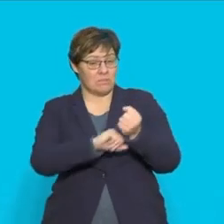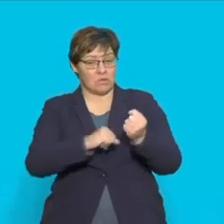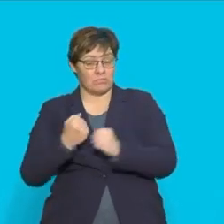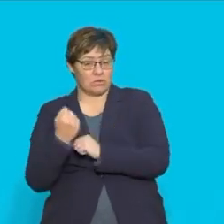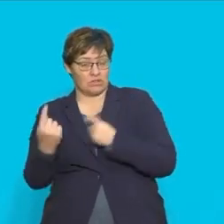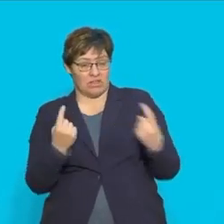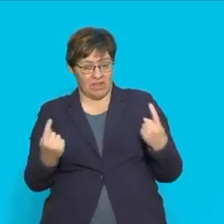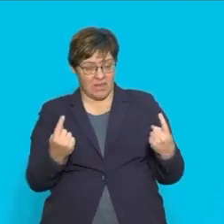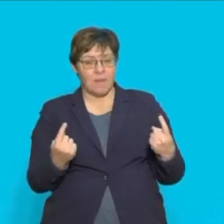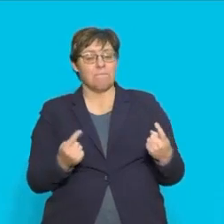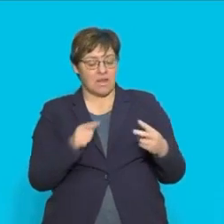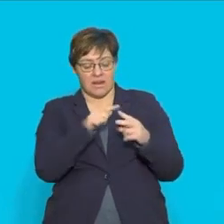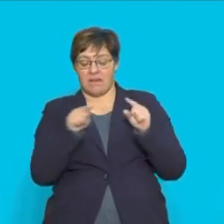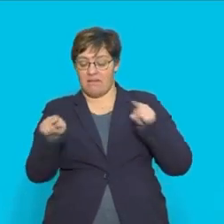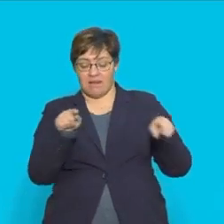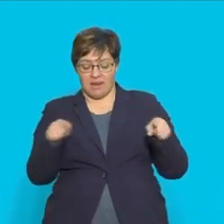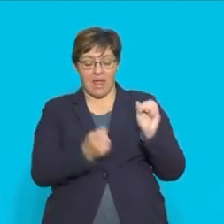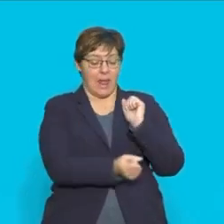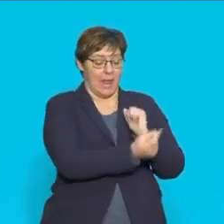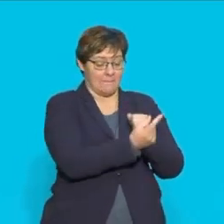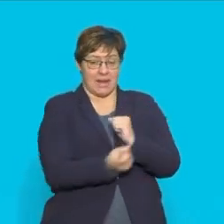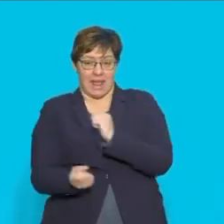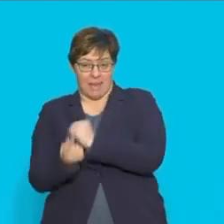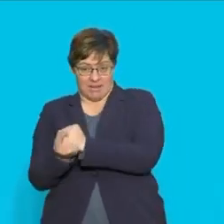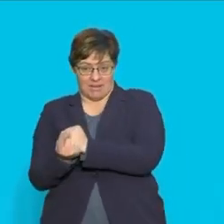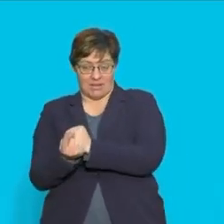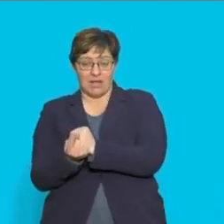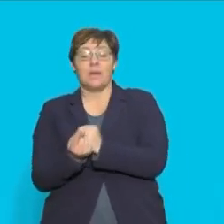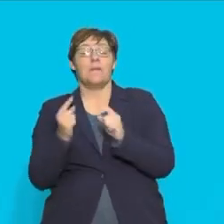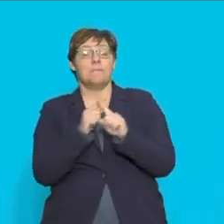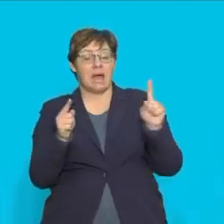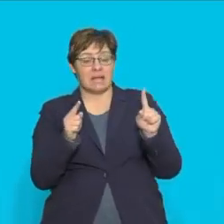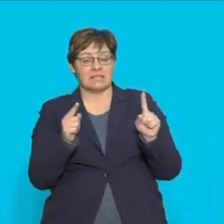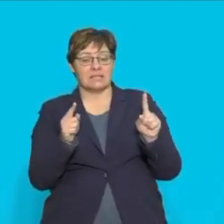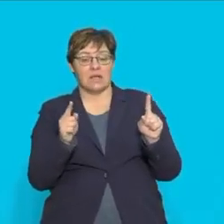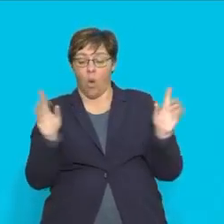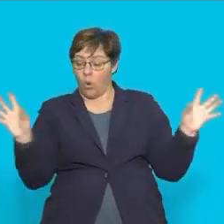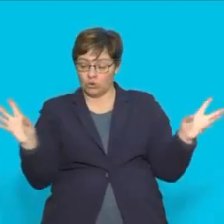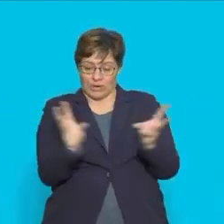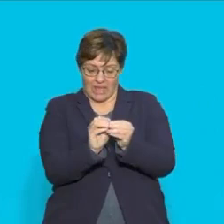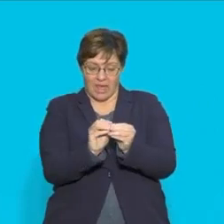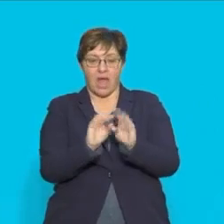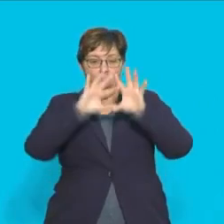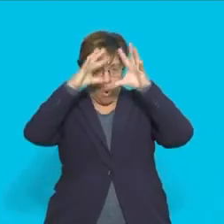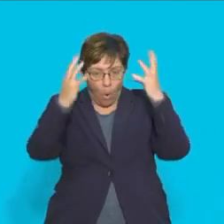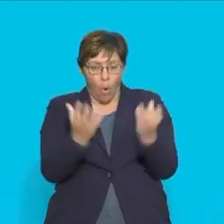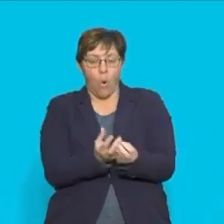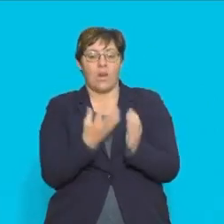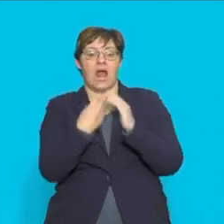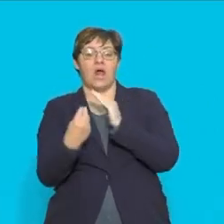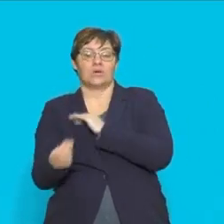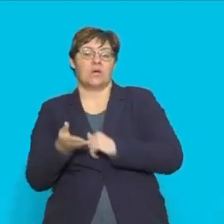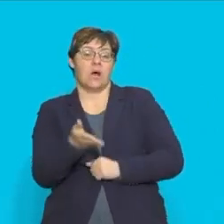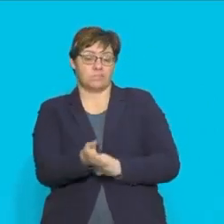complementary events are two mutually exclusive events that together contain all the outcomes in the sample